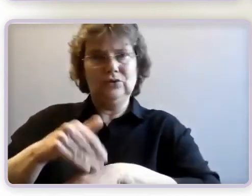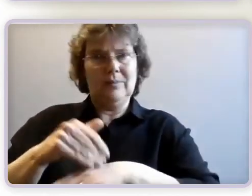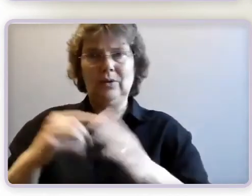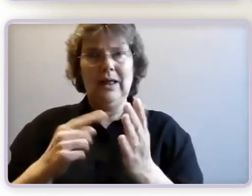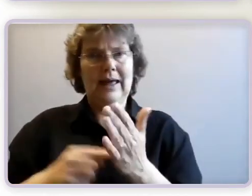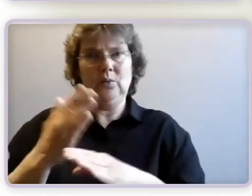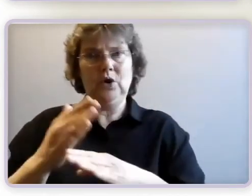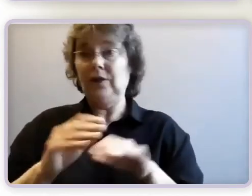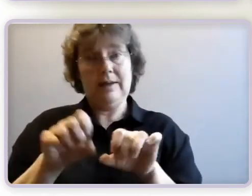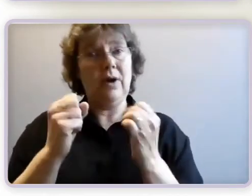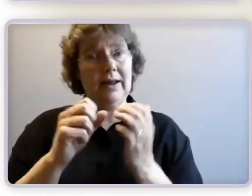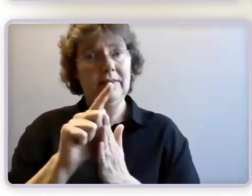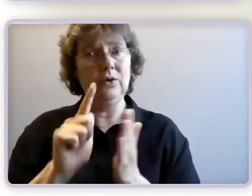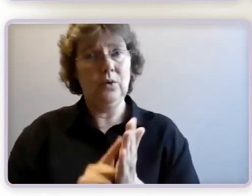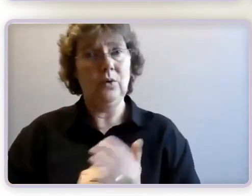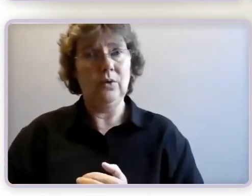around defamation.